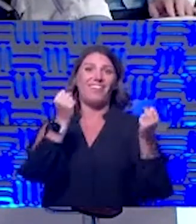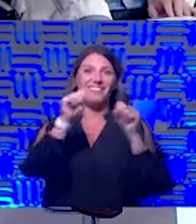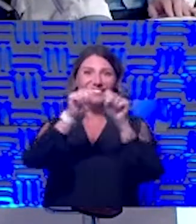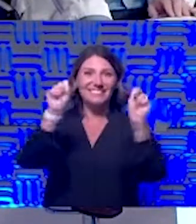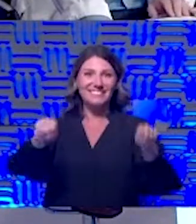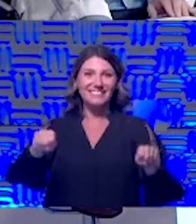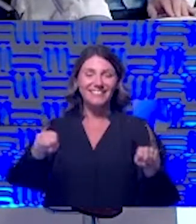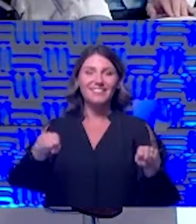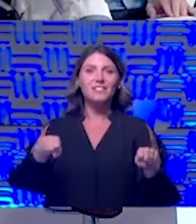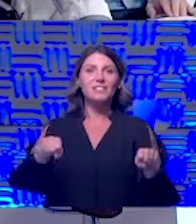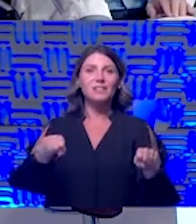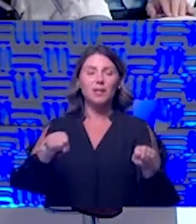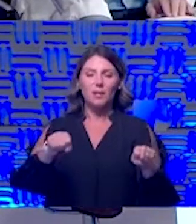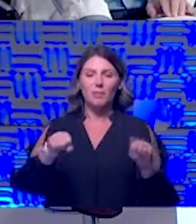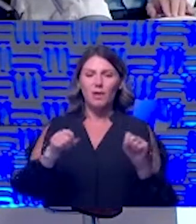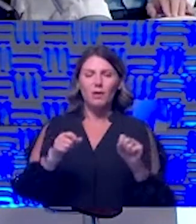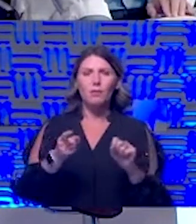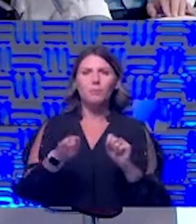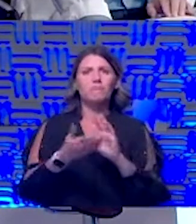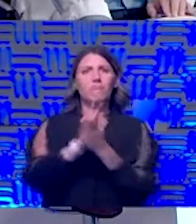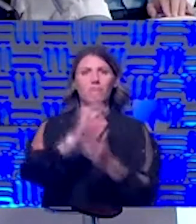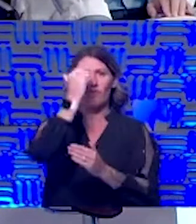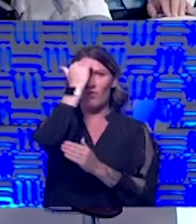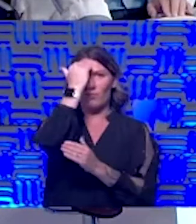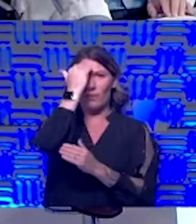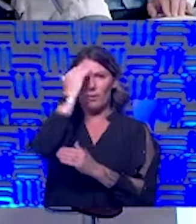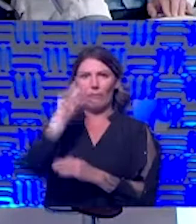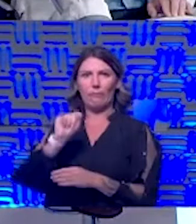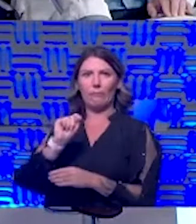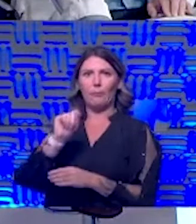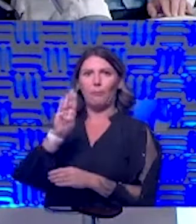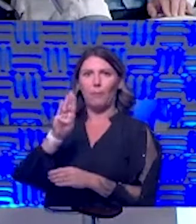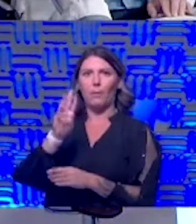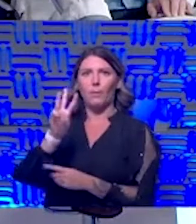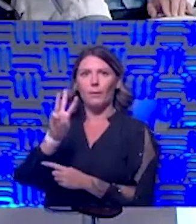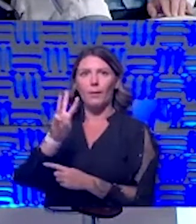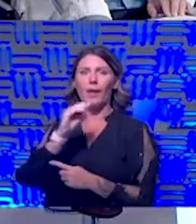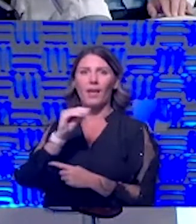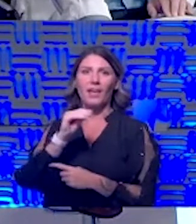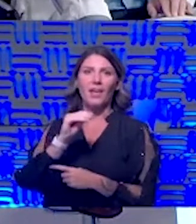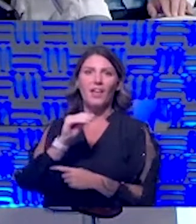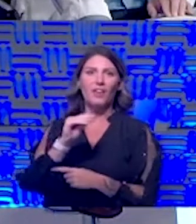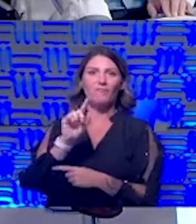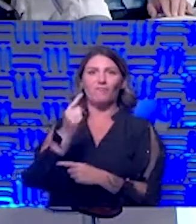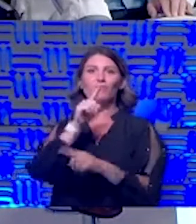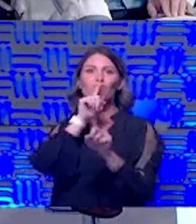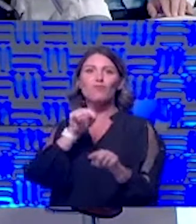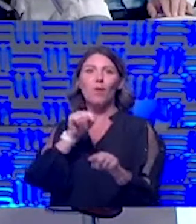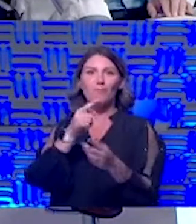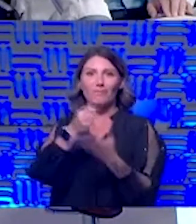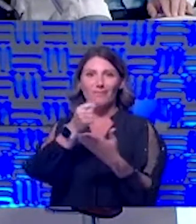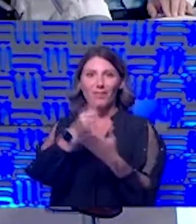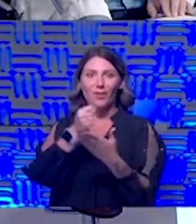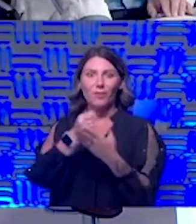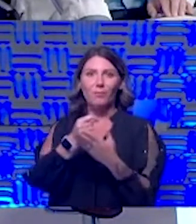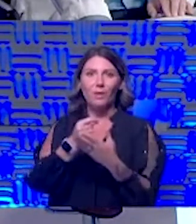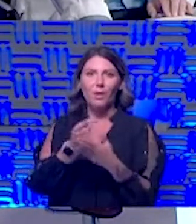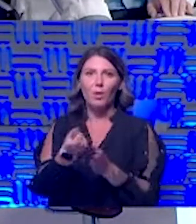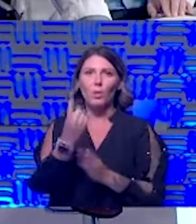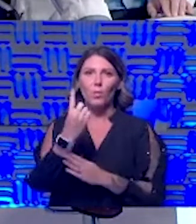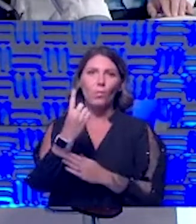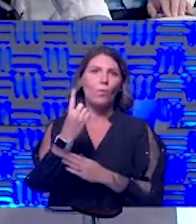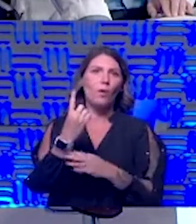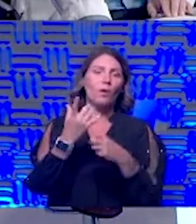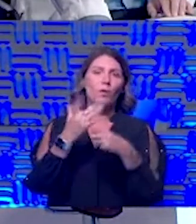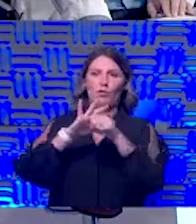the Battle Within and the Frontline Therapy Network when COVID had started ramping up. we'd had our